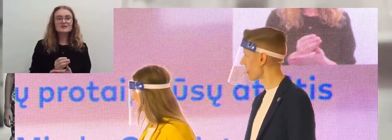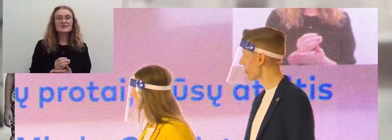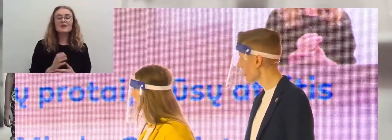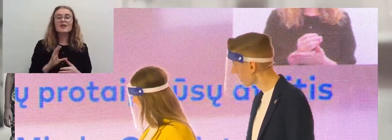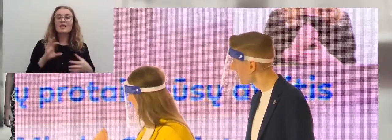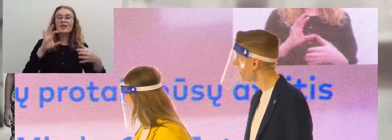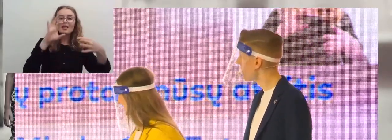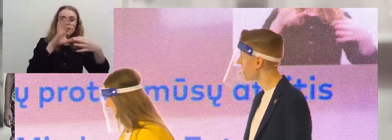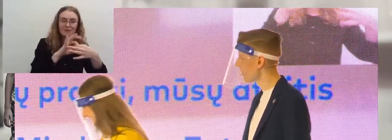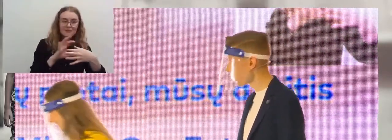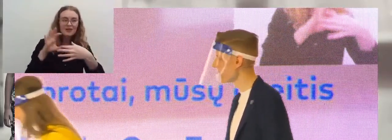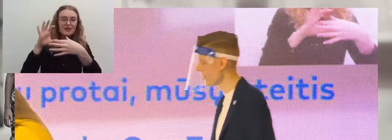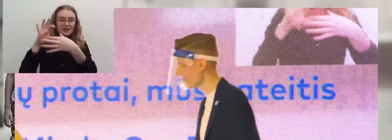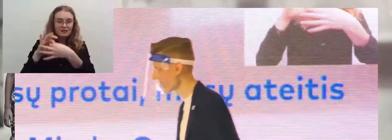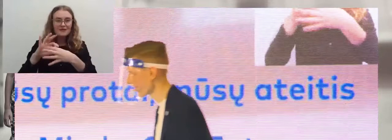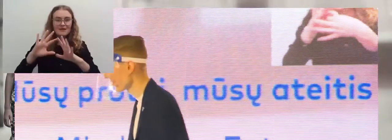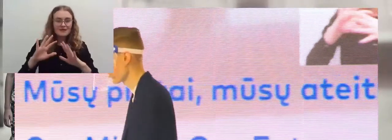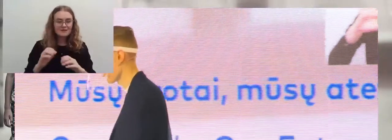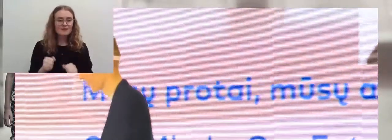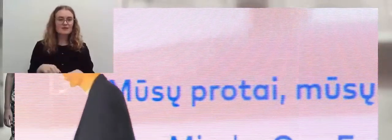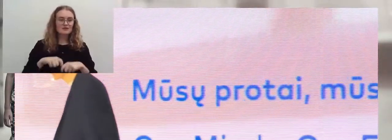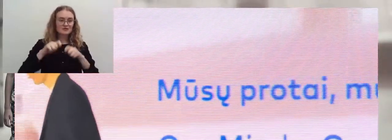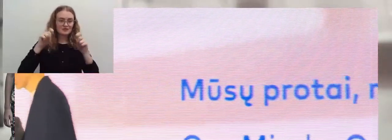right? Thank you. Thank you very much indeed.